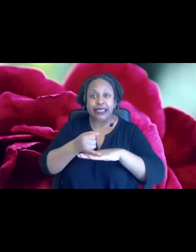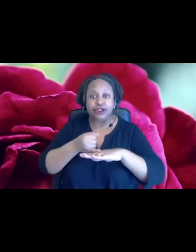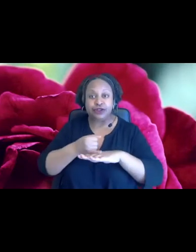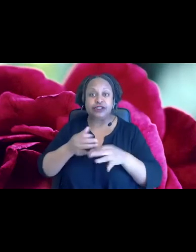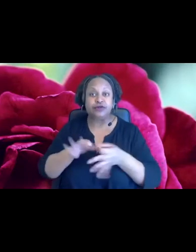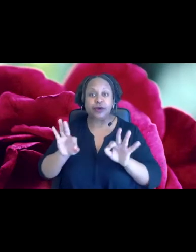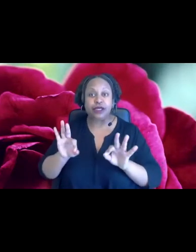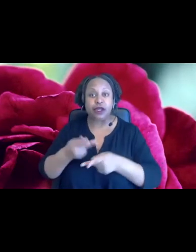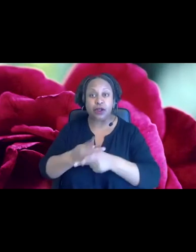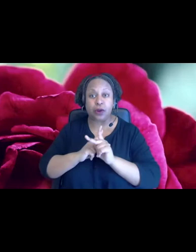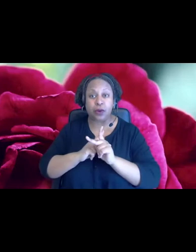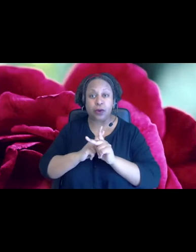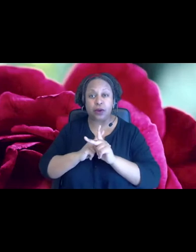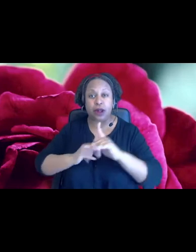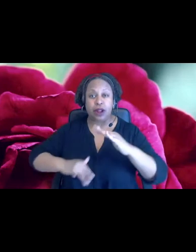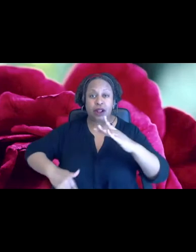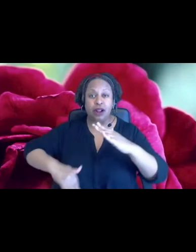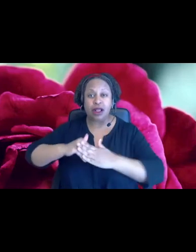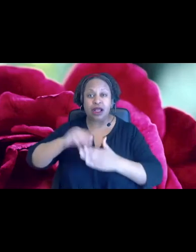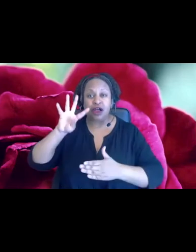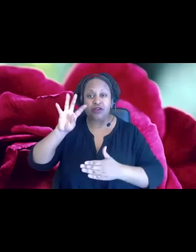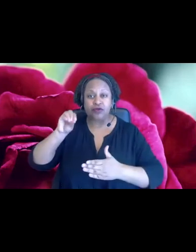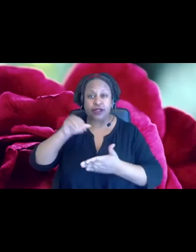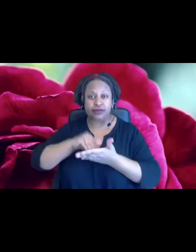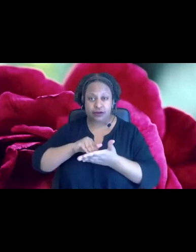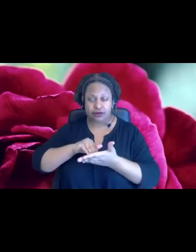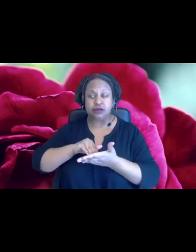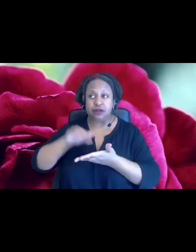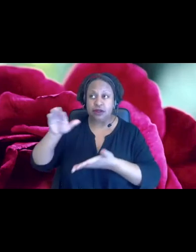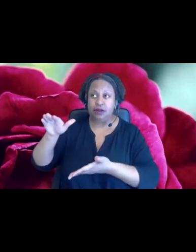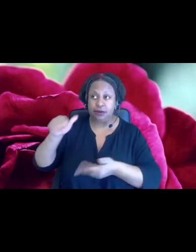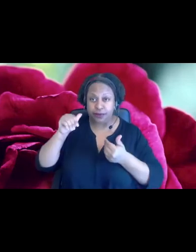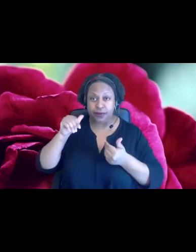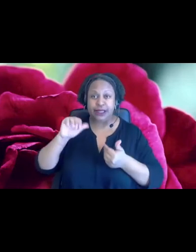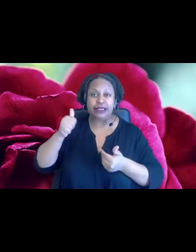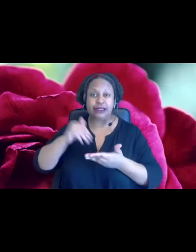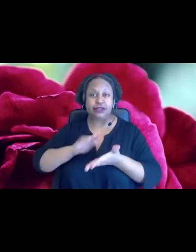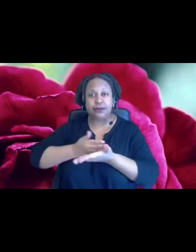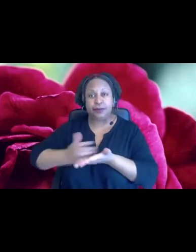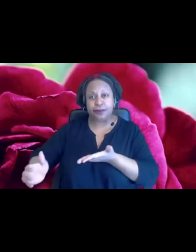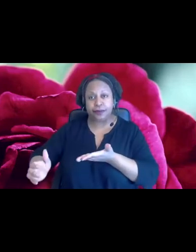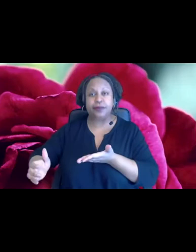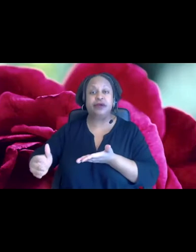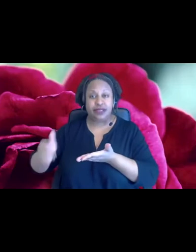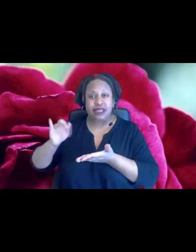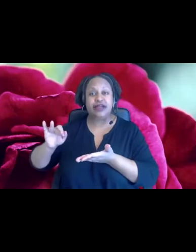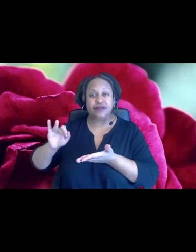could be forgiven if repaid within a certain time period. That was then enhanced to